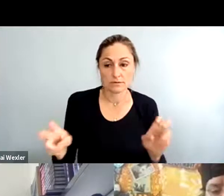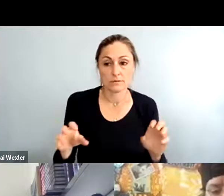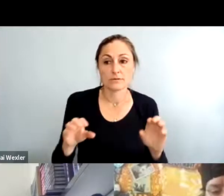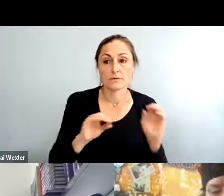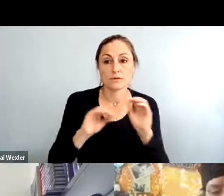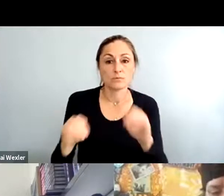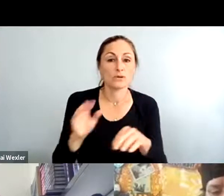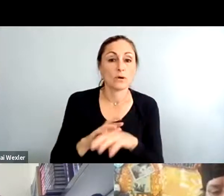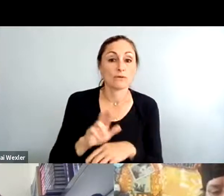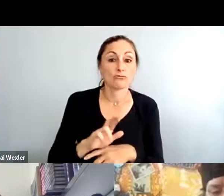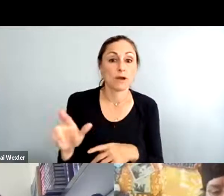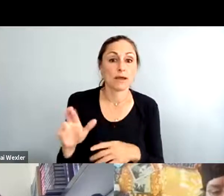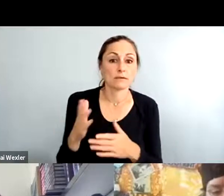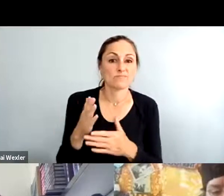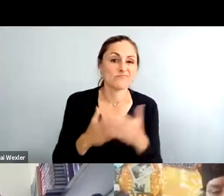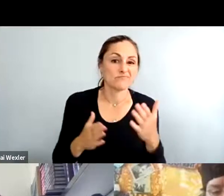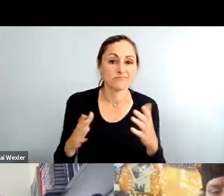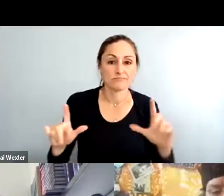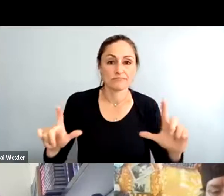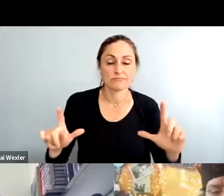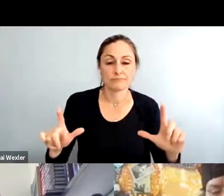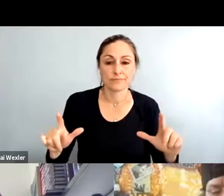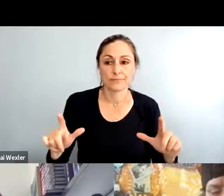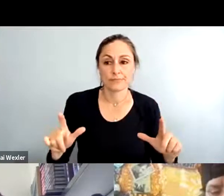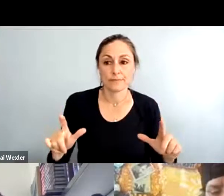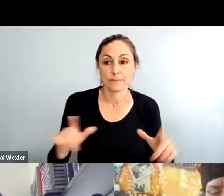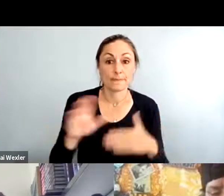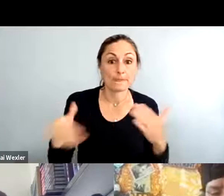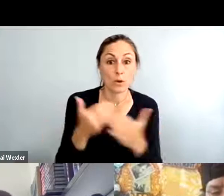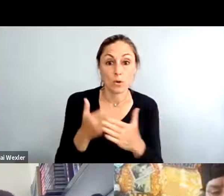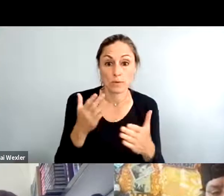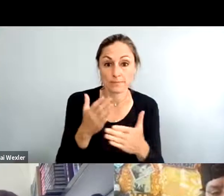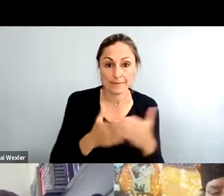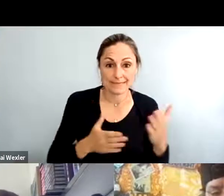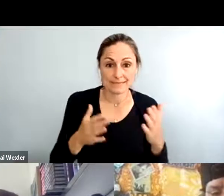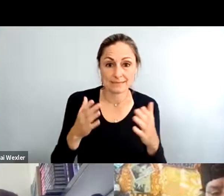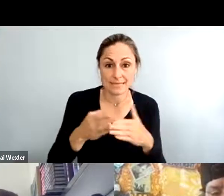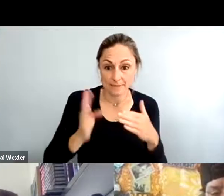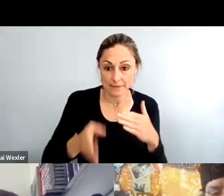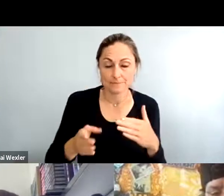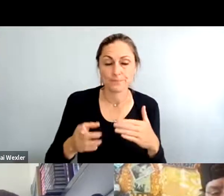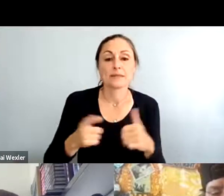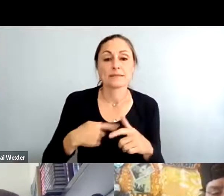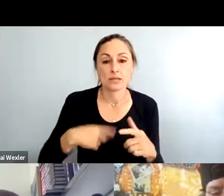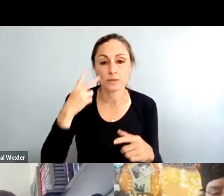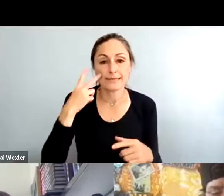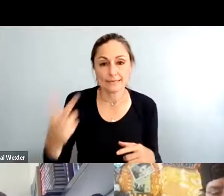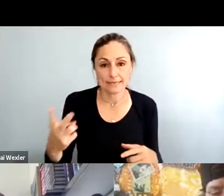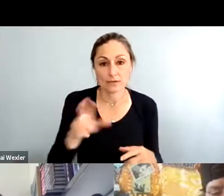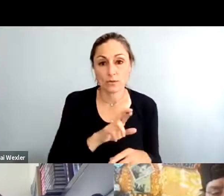the piece. So when the entire piece is complete, you would see that line being read down the right side of the